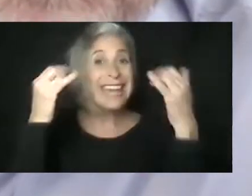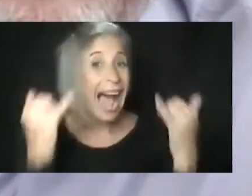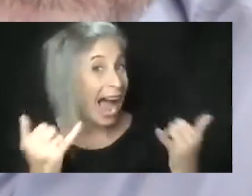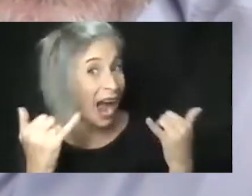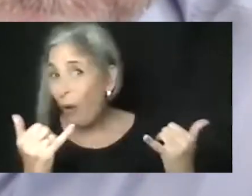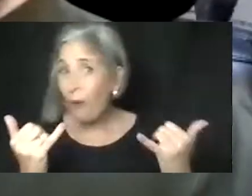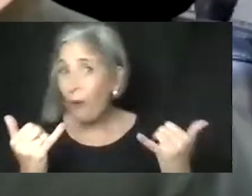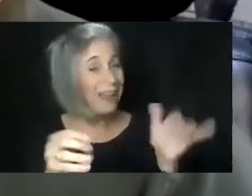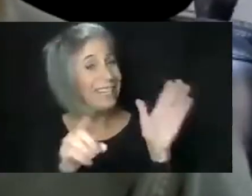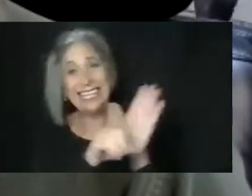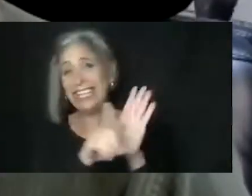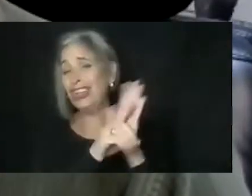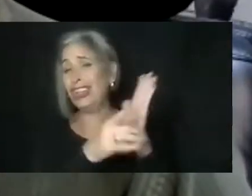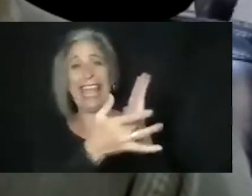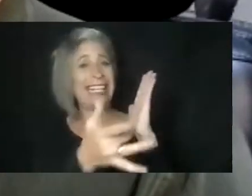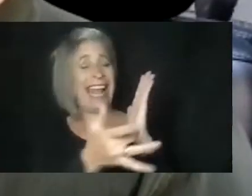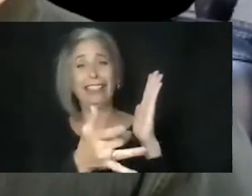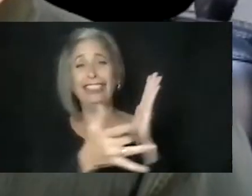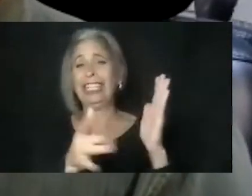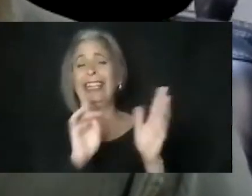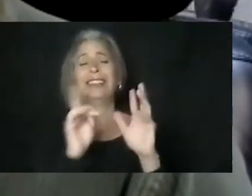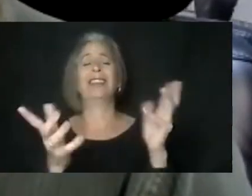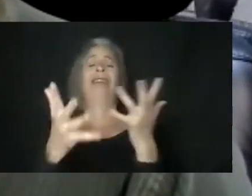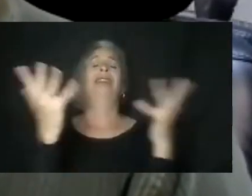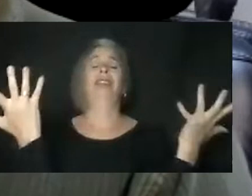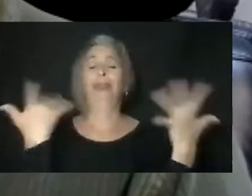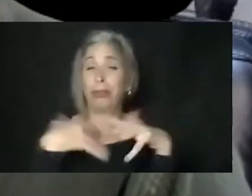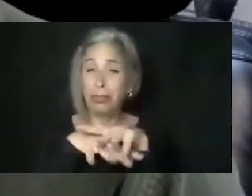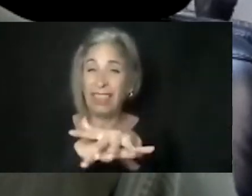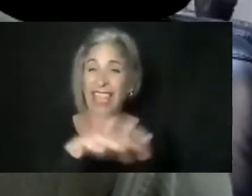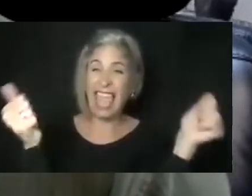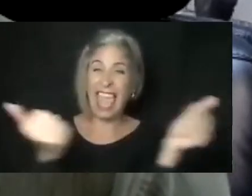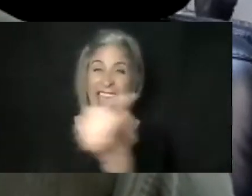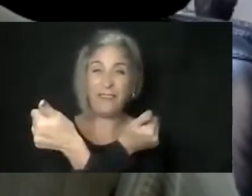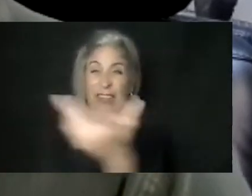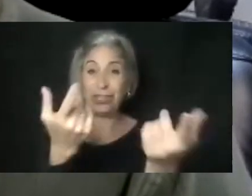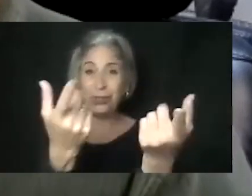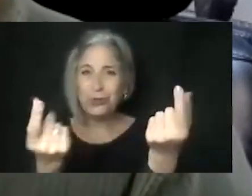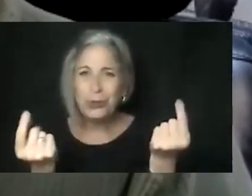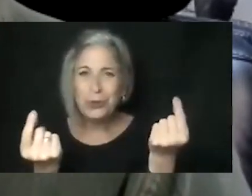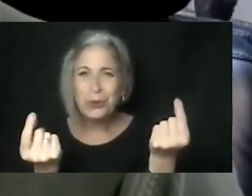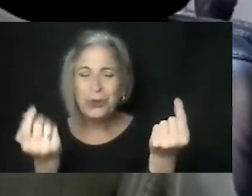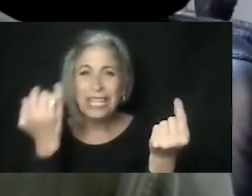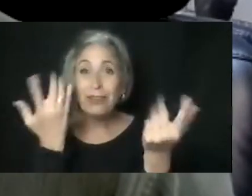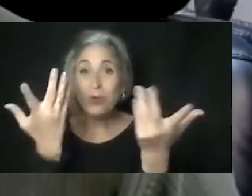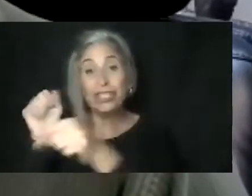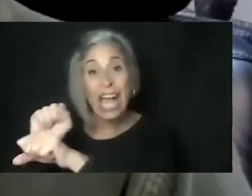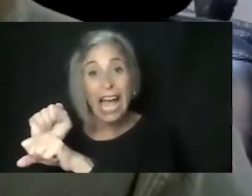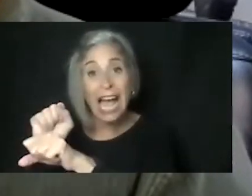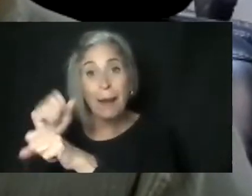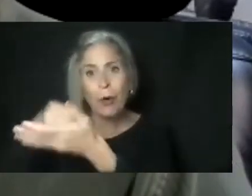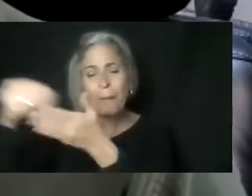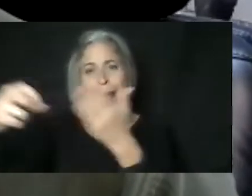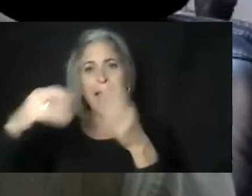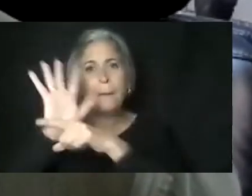today, digital technology is integrated in every single thing that you do, whether you're trying to get a job or buy a movie